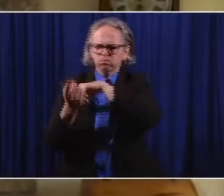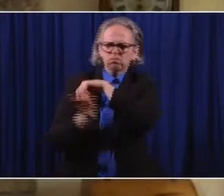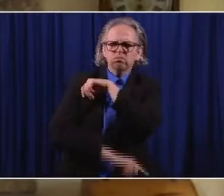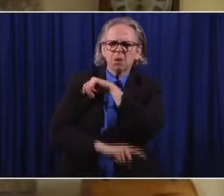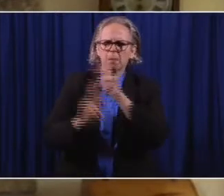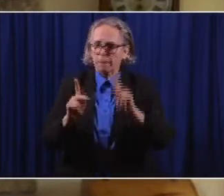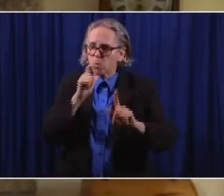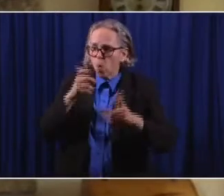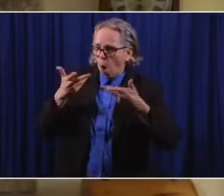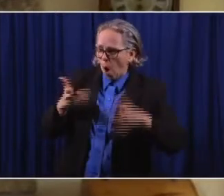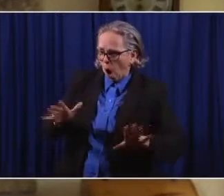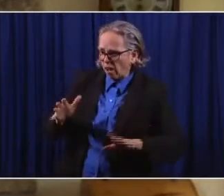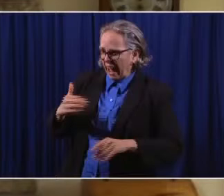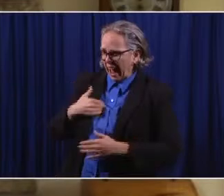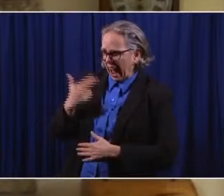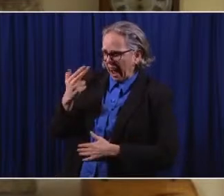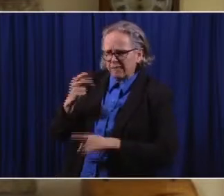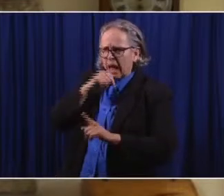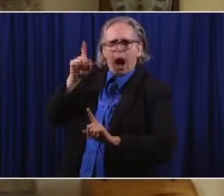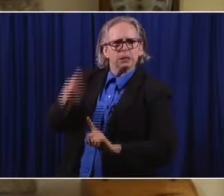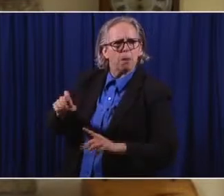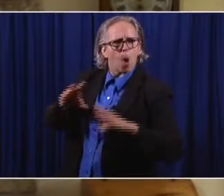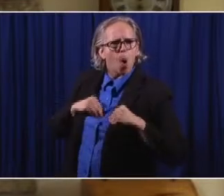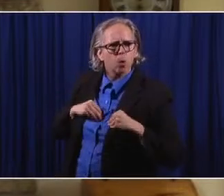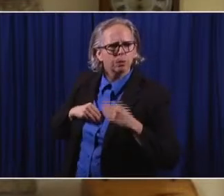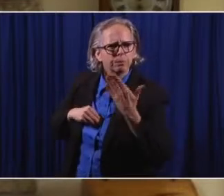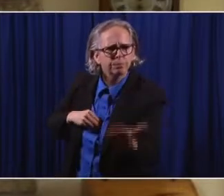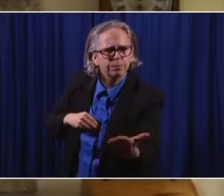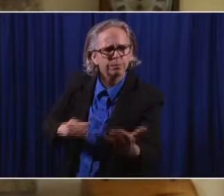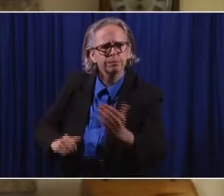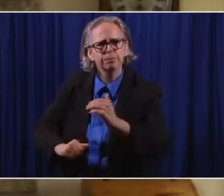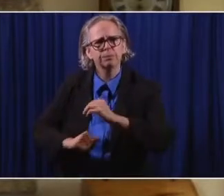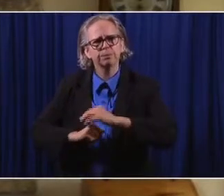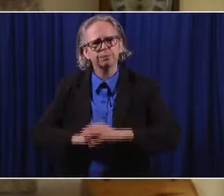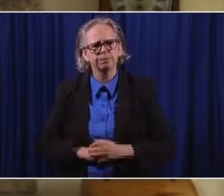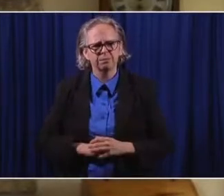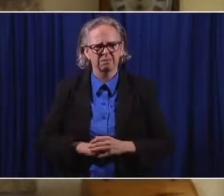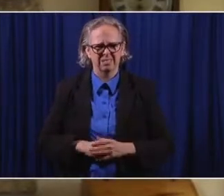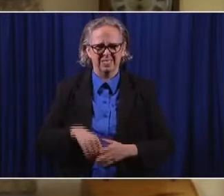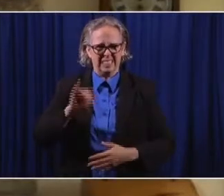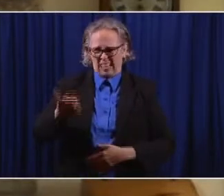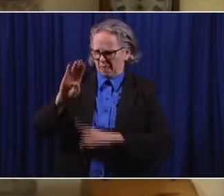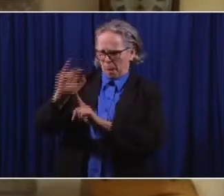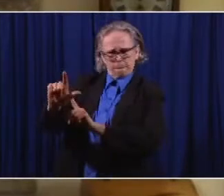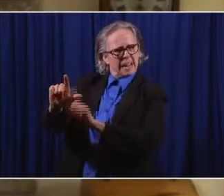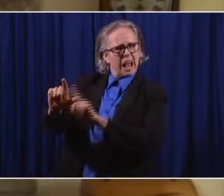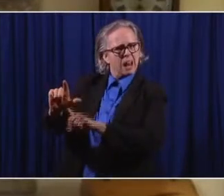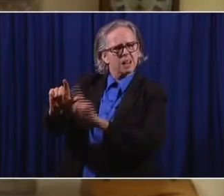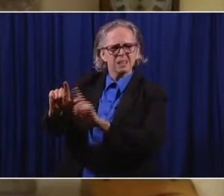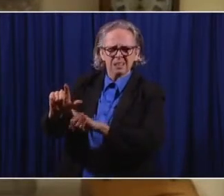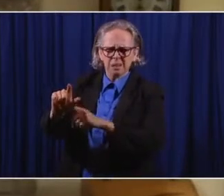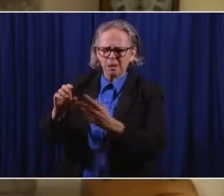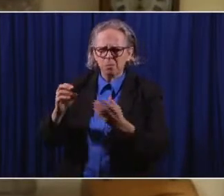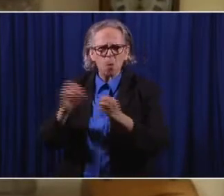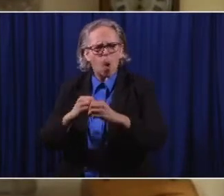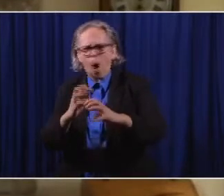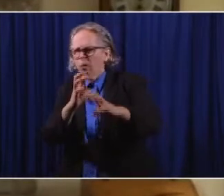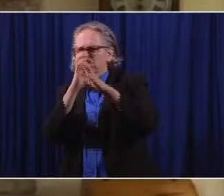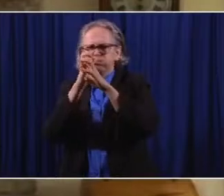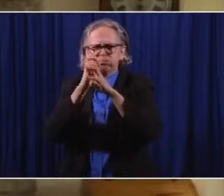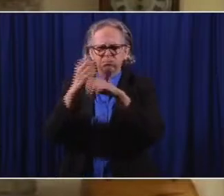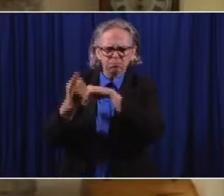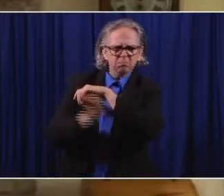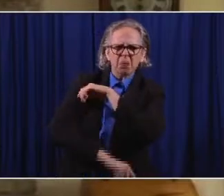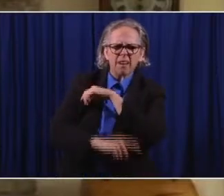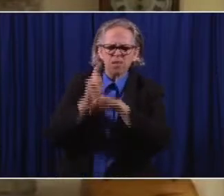to use a gun to kill. Our bill provides added penalties for these individuals, what we